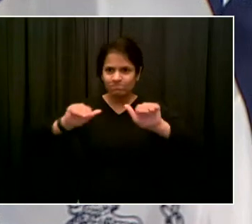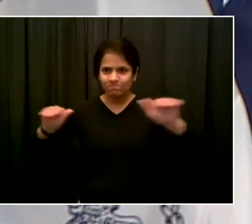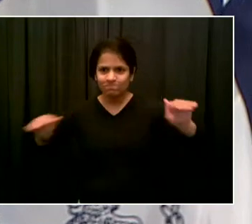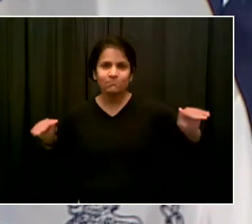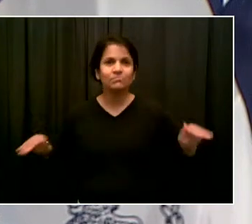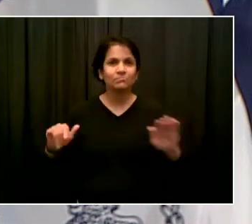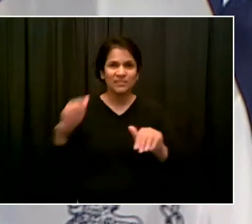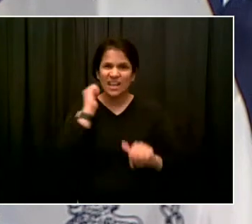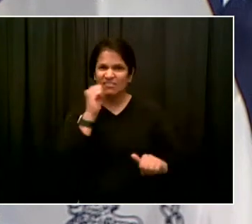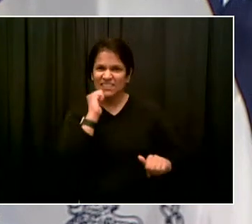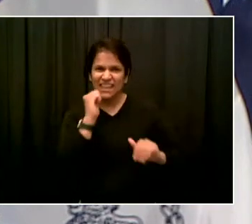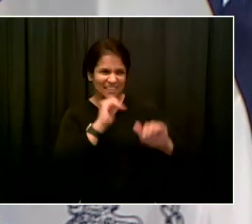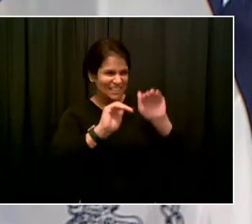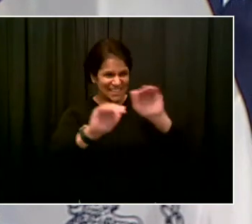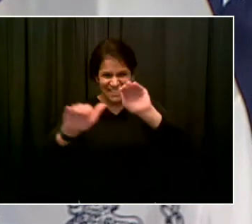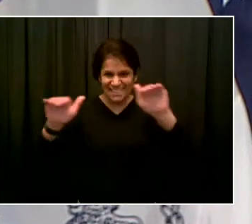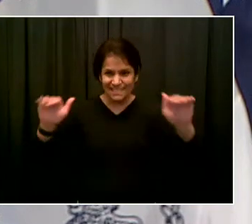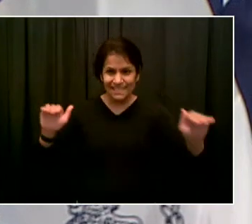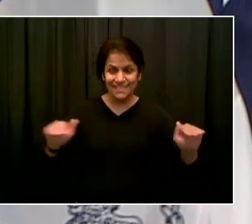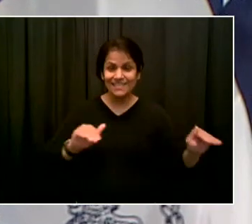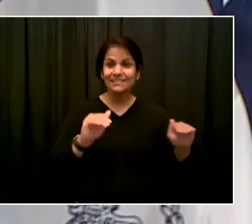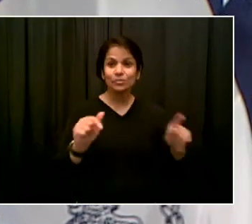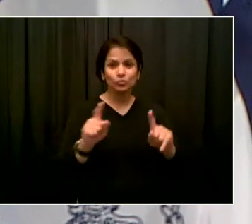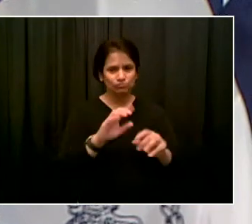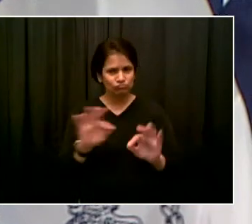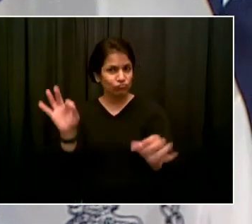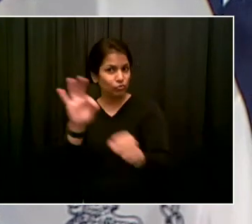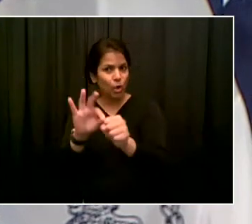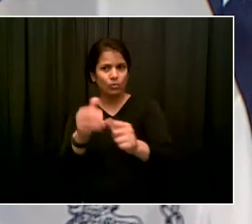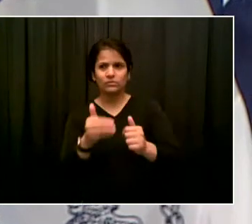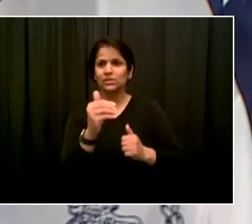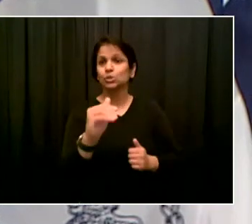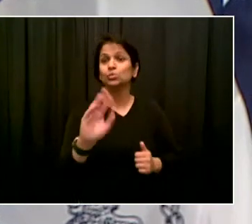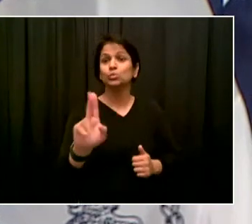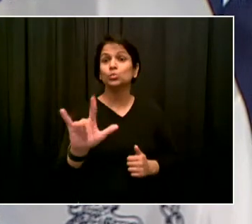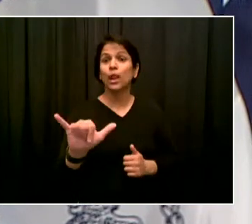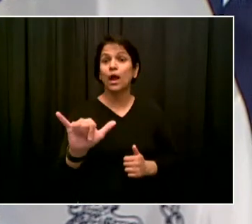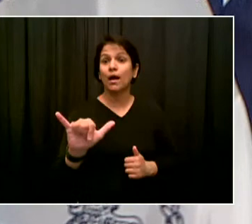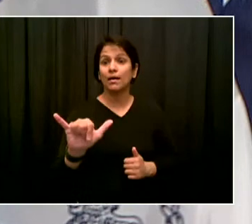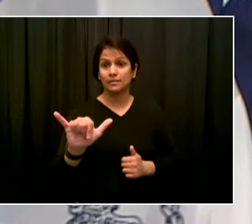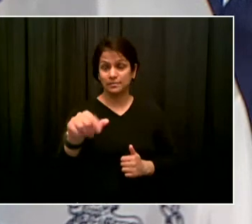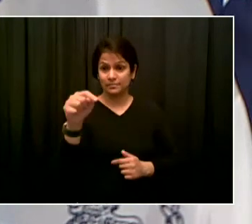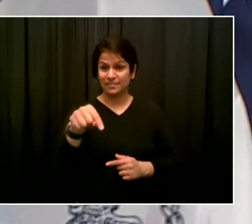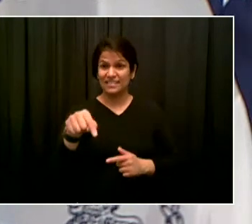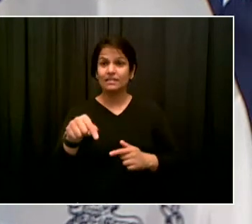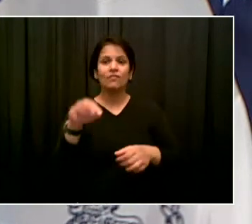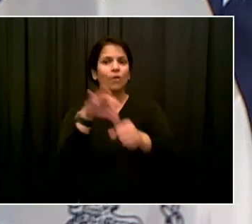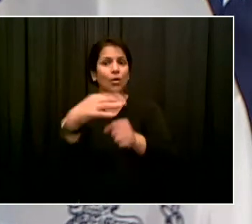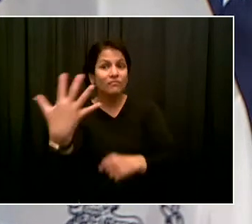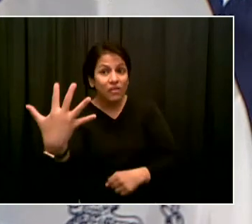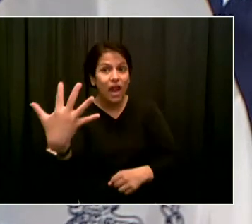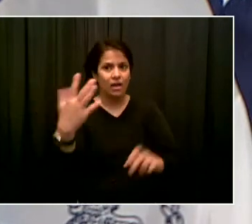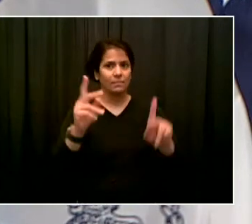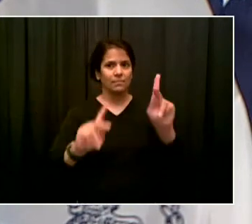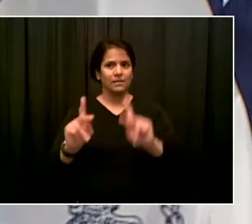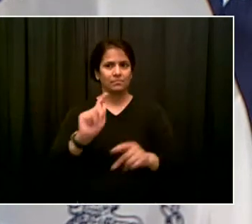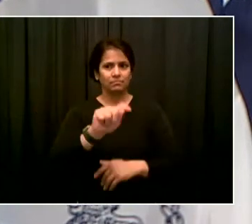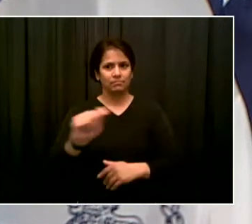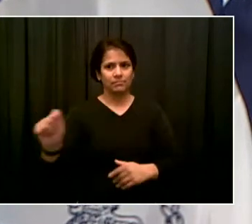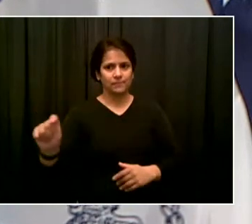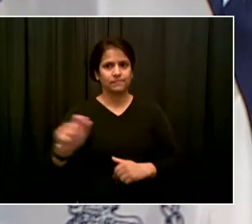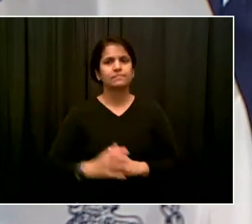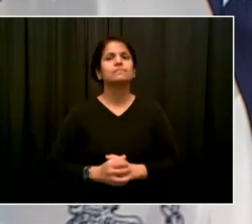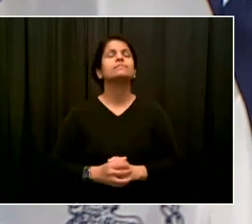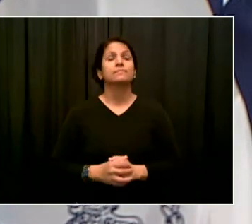now. This new approach, this massive outreach approach, really stems from the efforts of a member of the